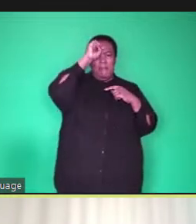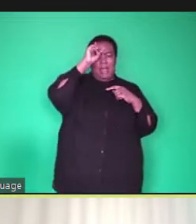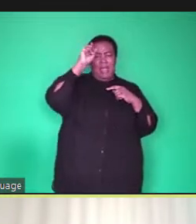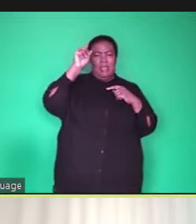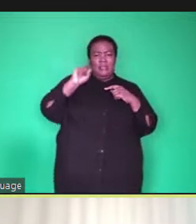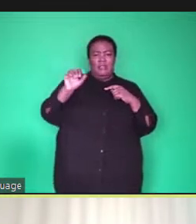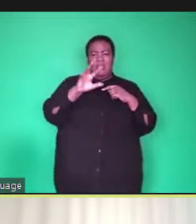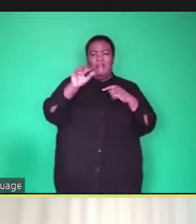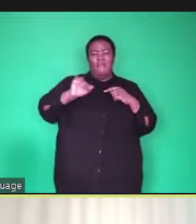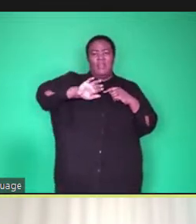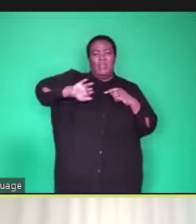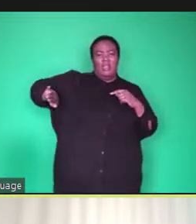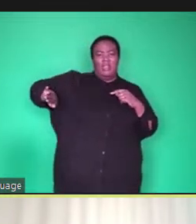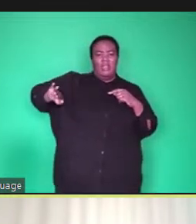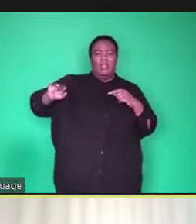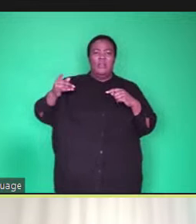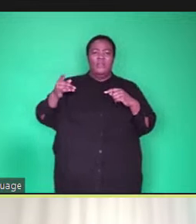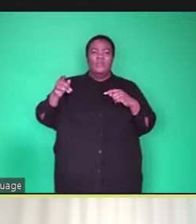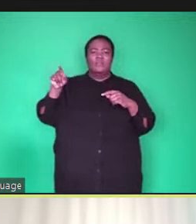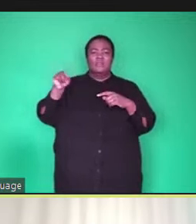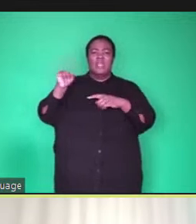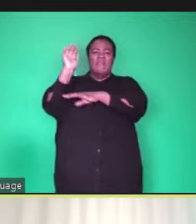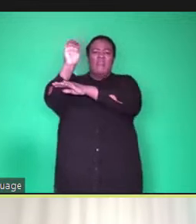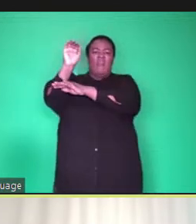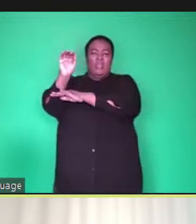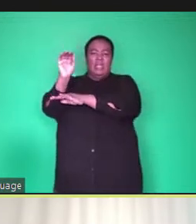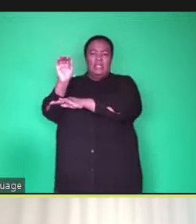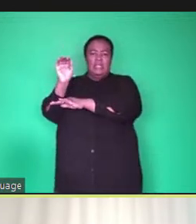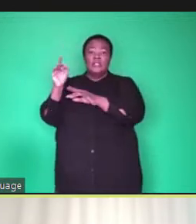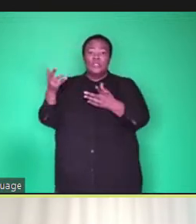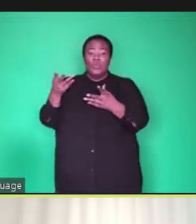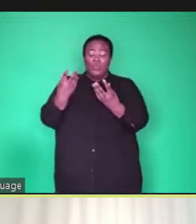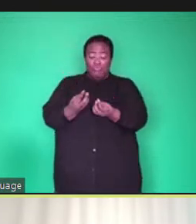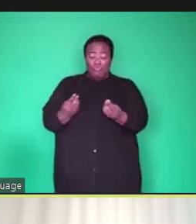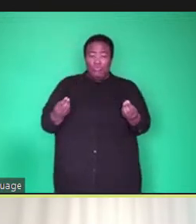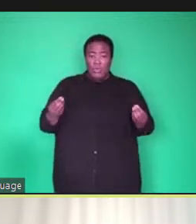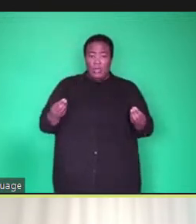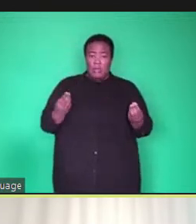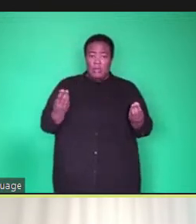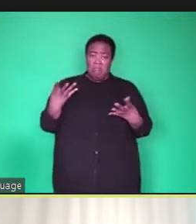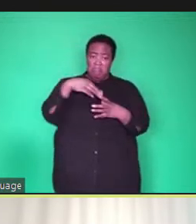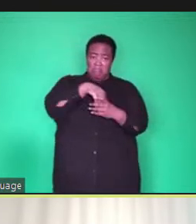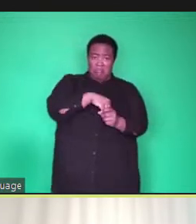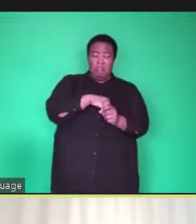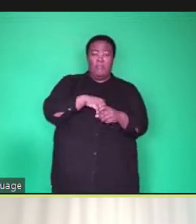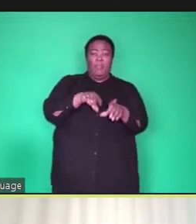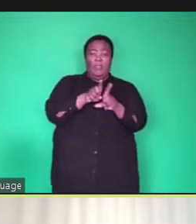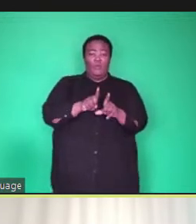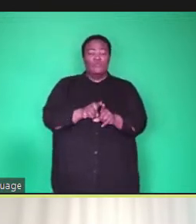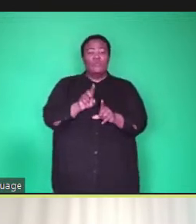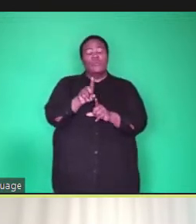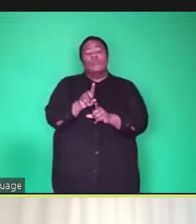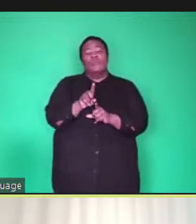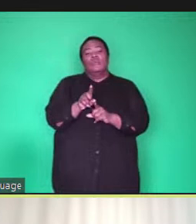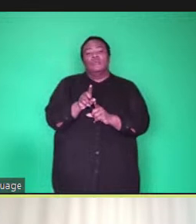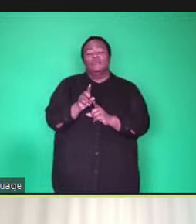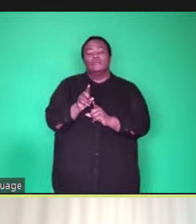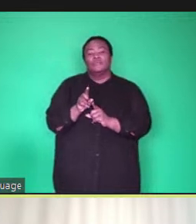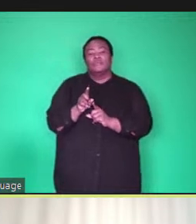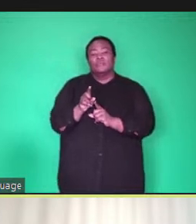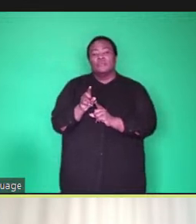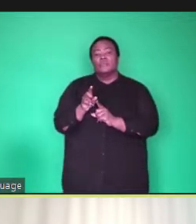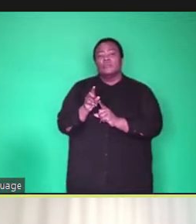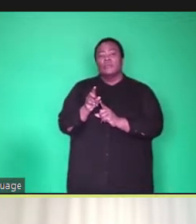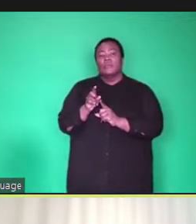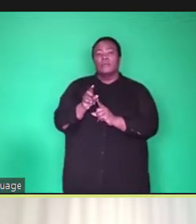status of foreigners, and where children formed part of the surplus population that